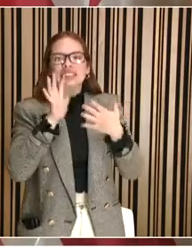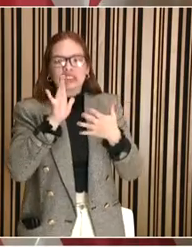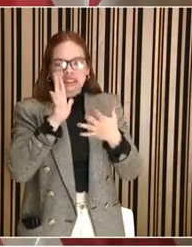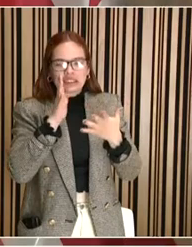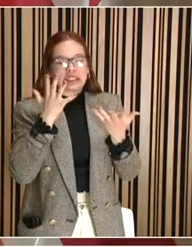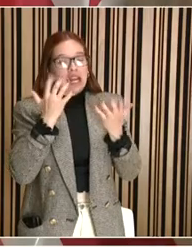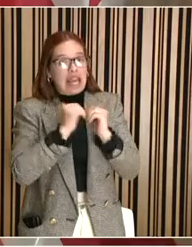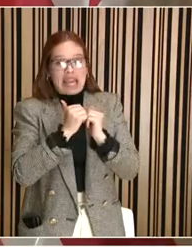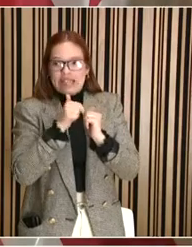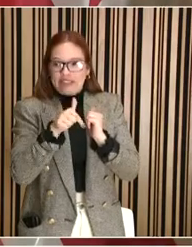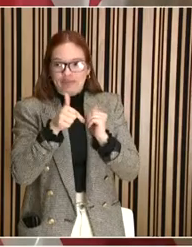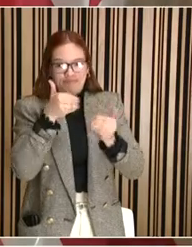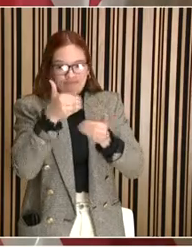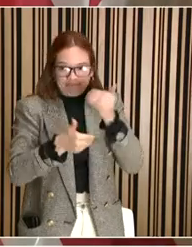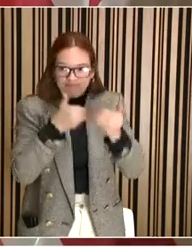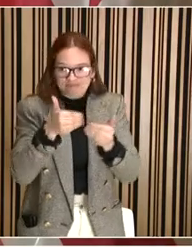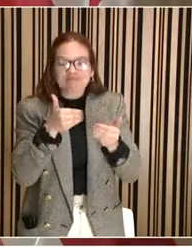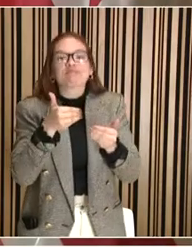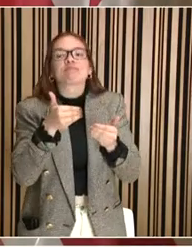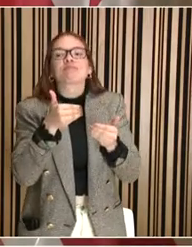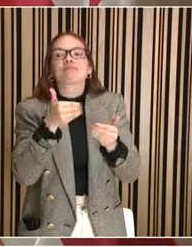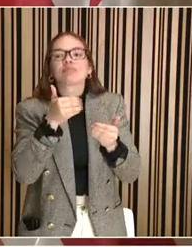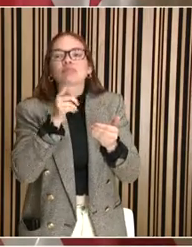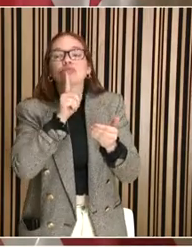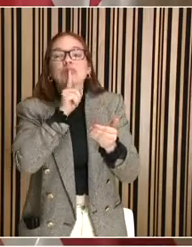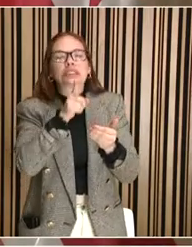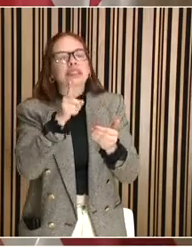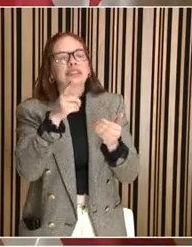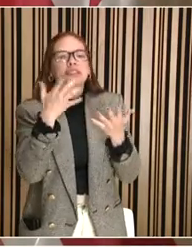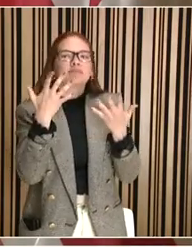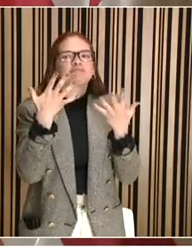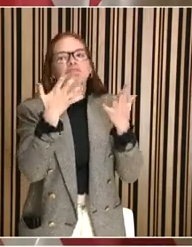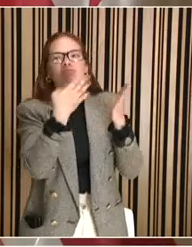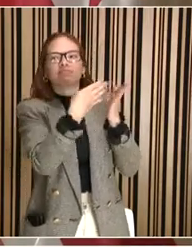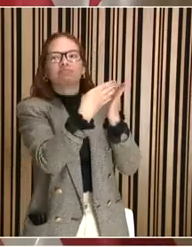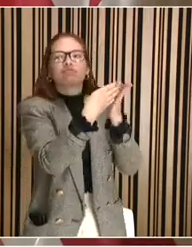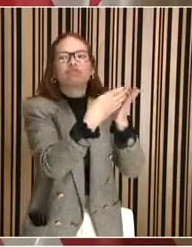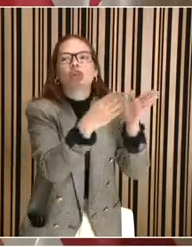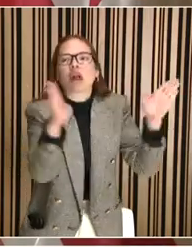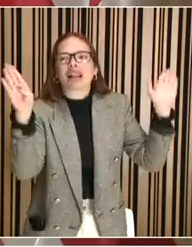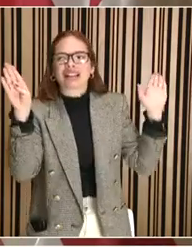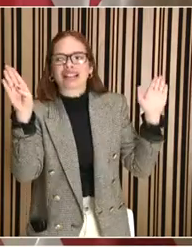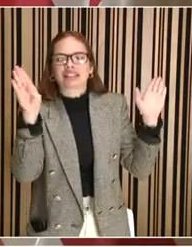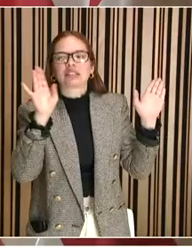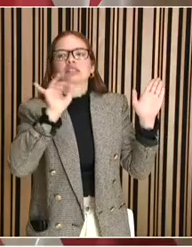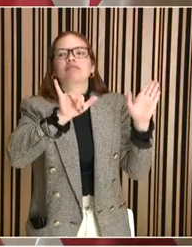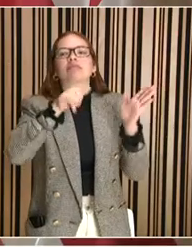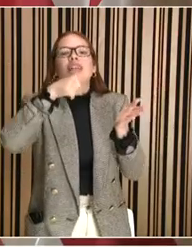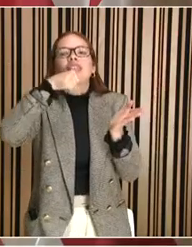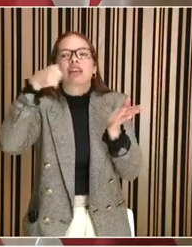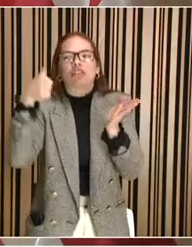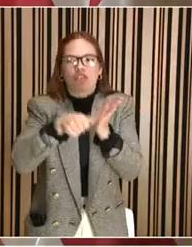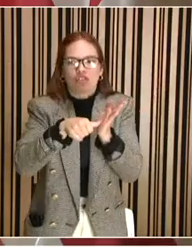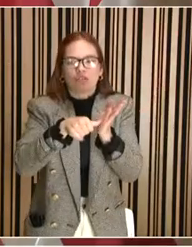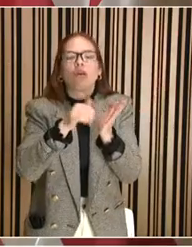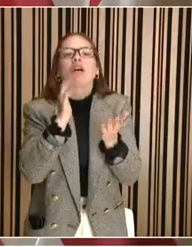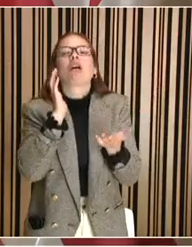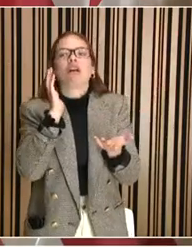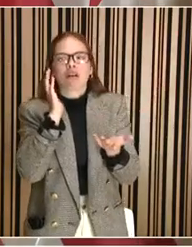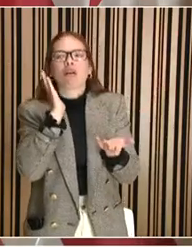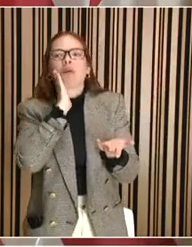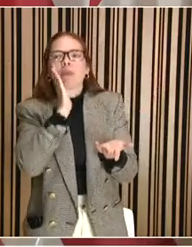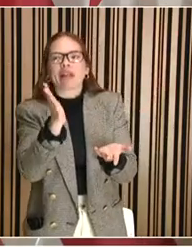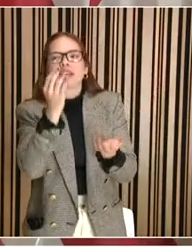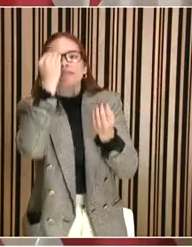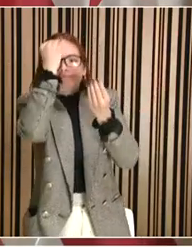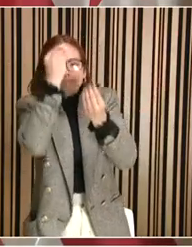told general about what the substance of the letter was, and he was informed to